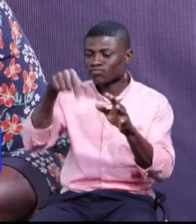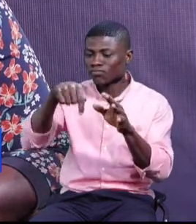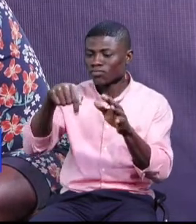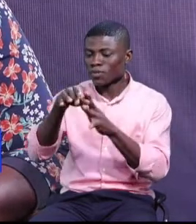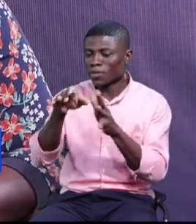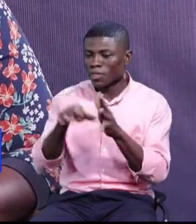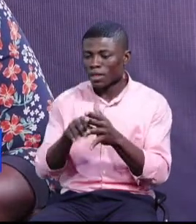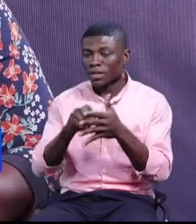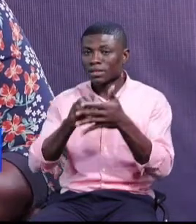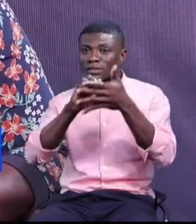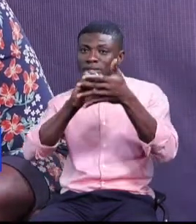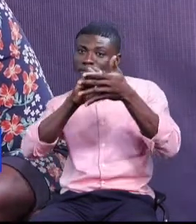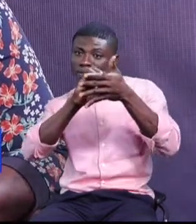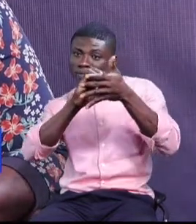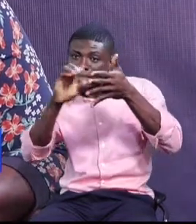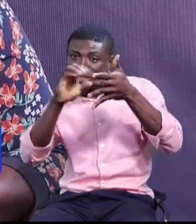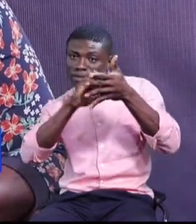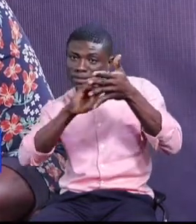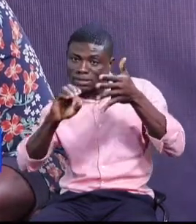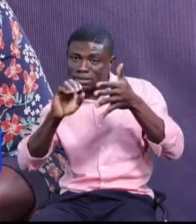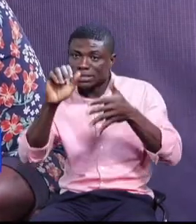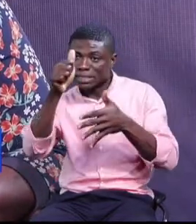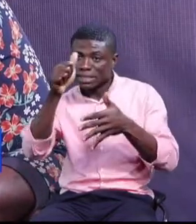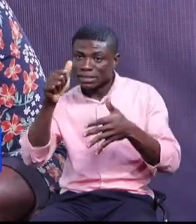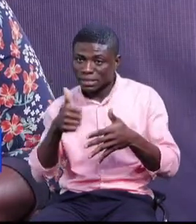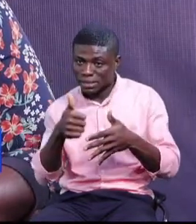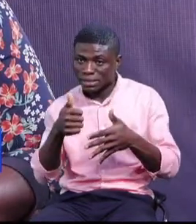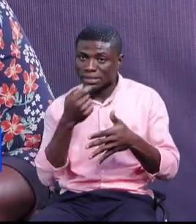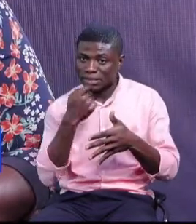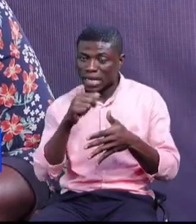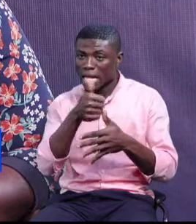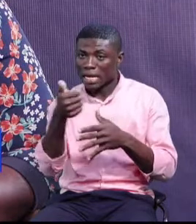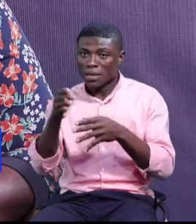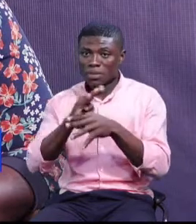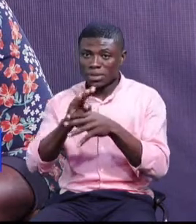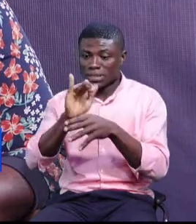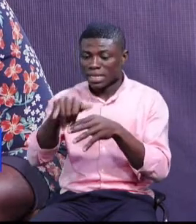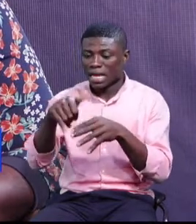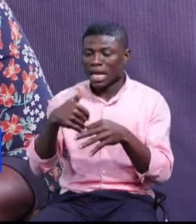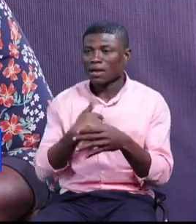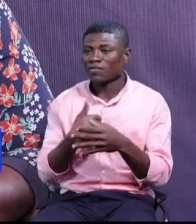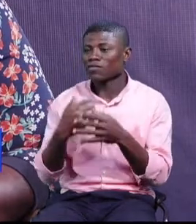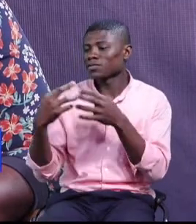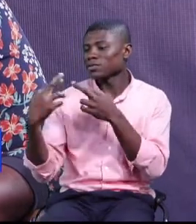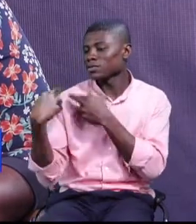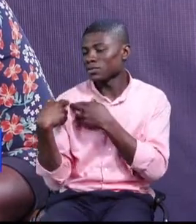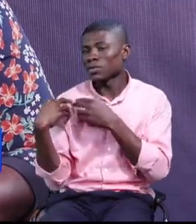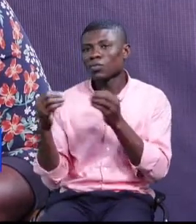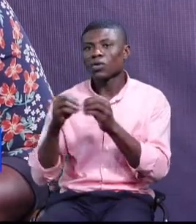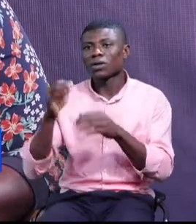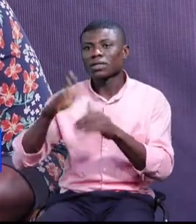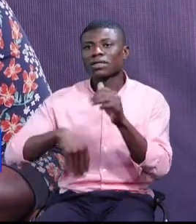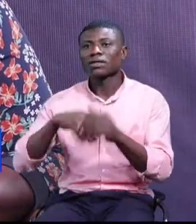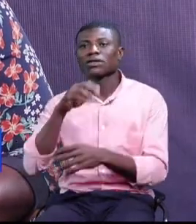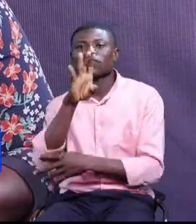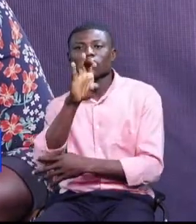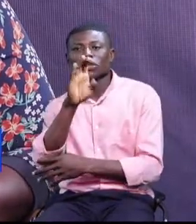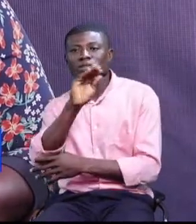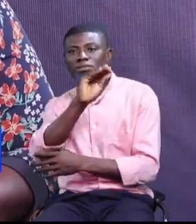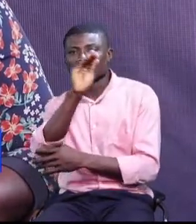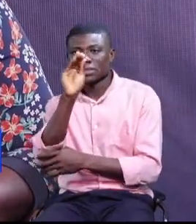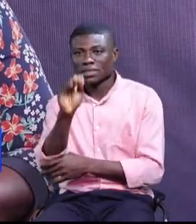Section 1010 says that any company whose shareholding is more than